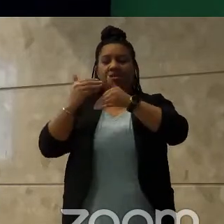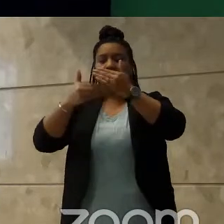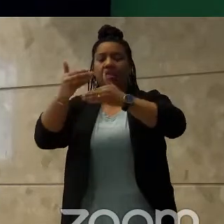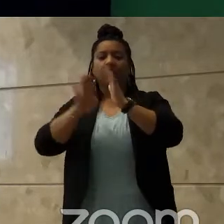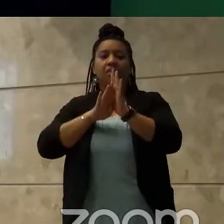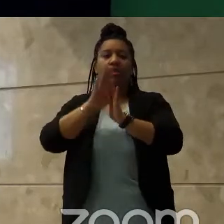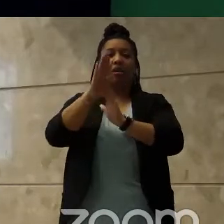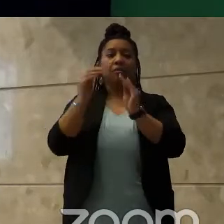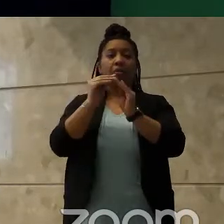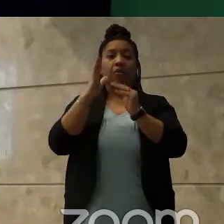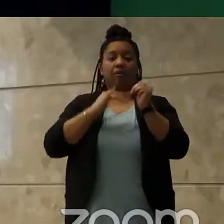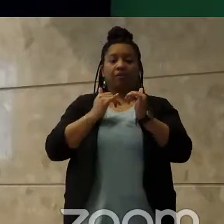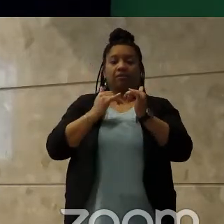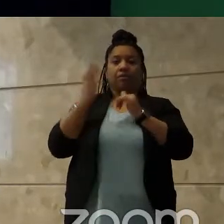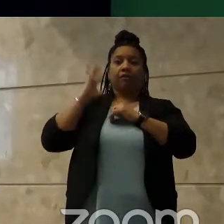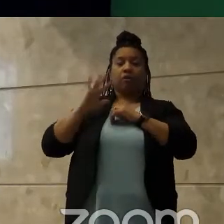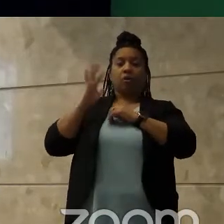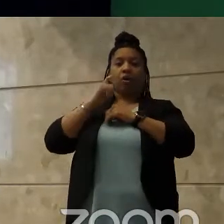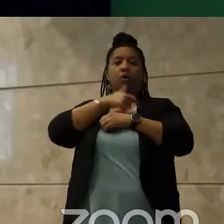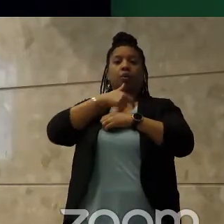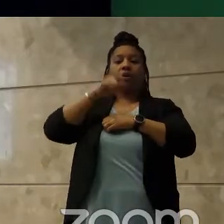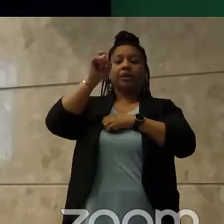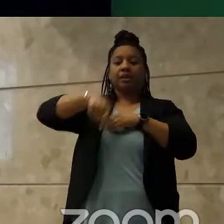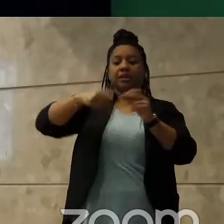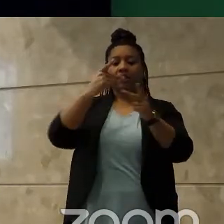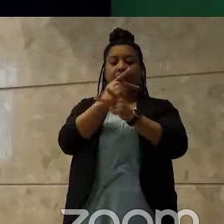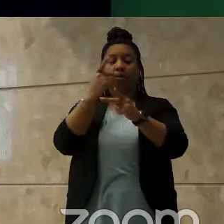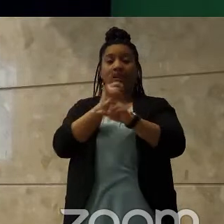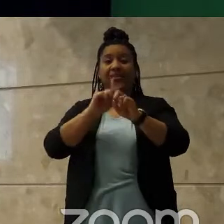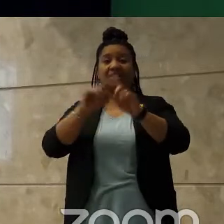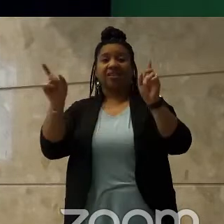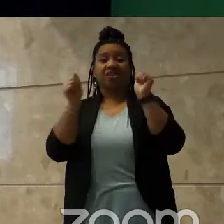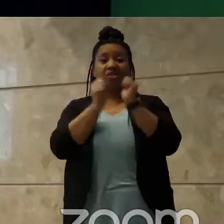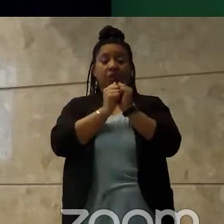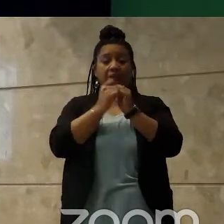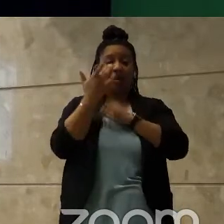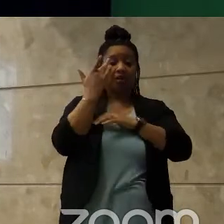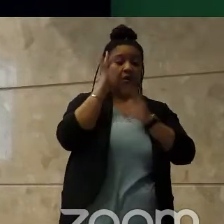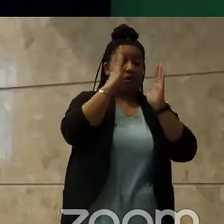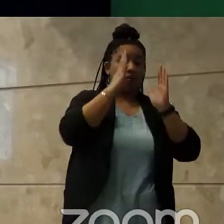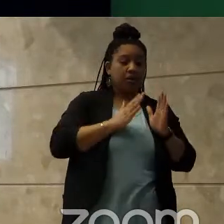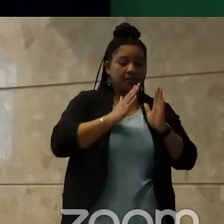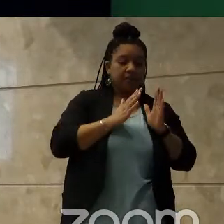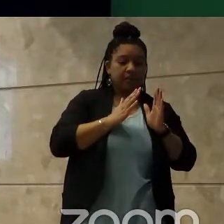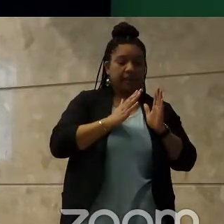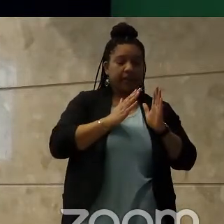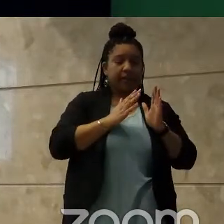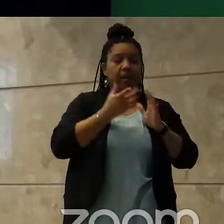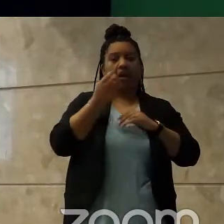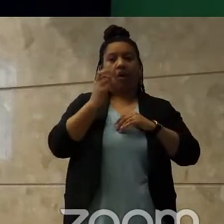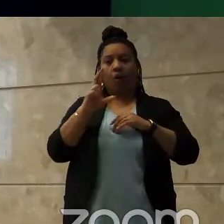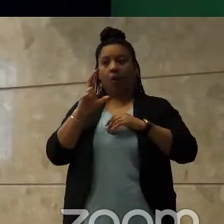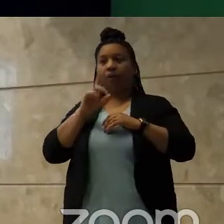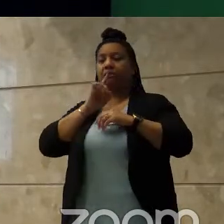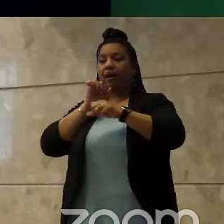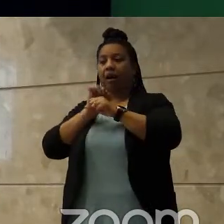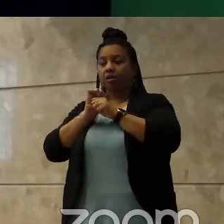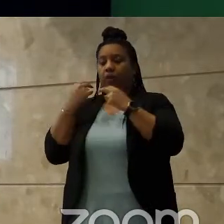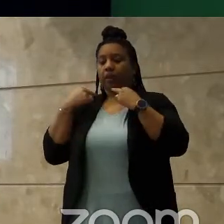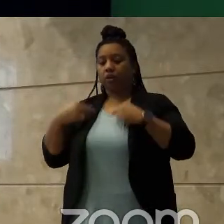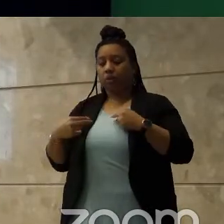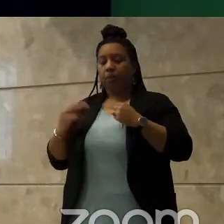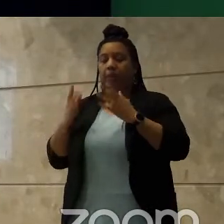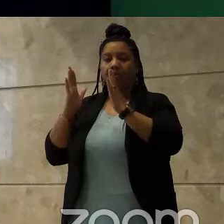more than ever, that we will need to be able to differentiate between an intelligent being and a human being. And to